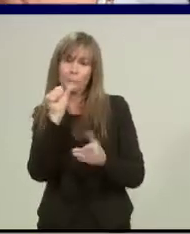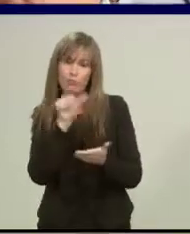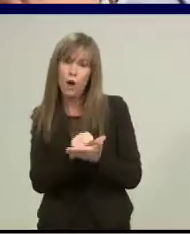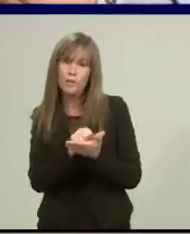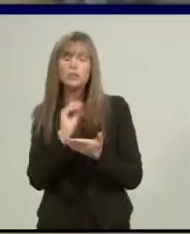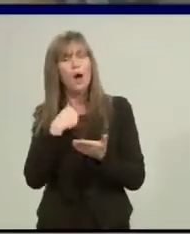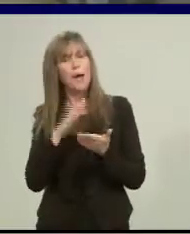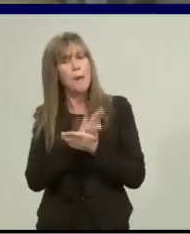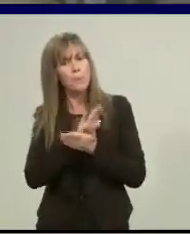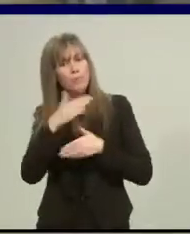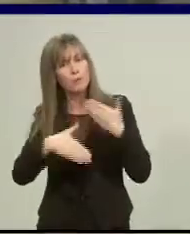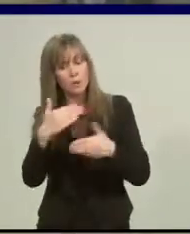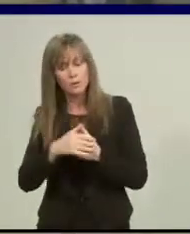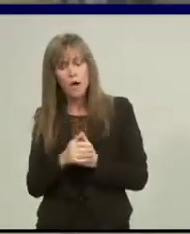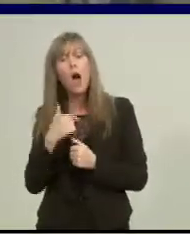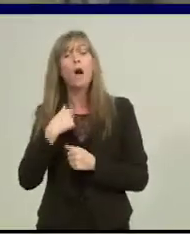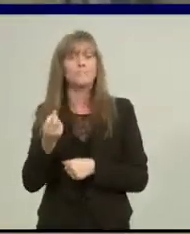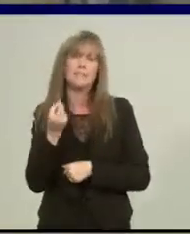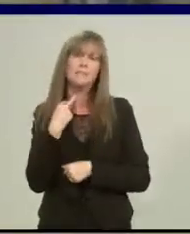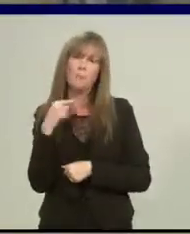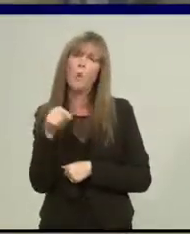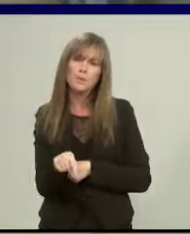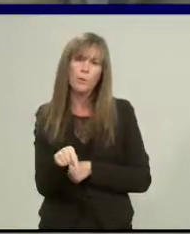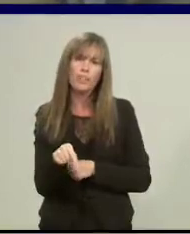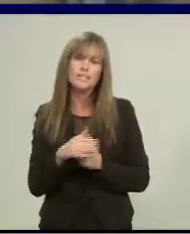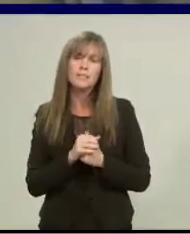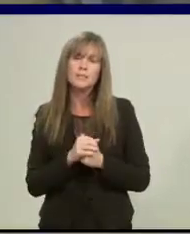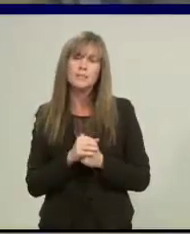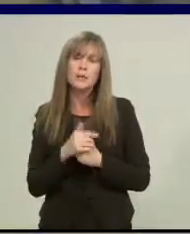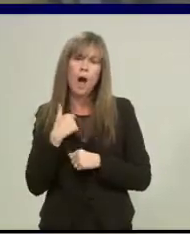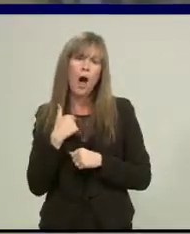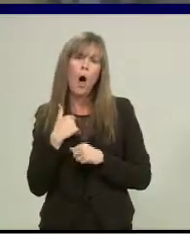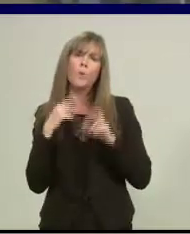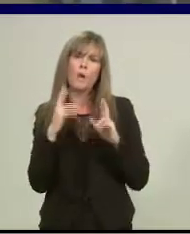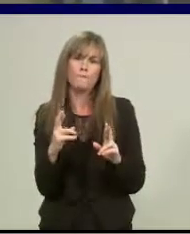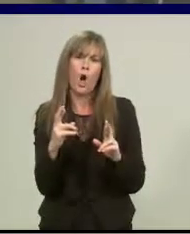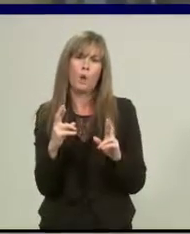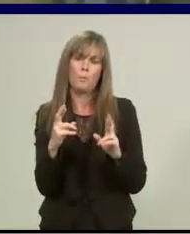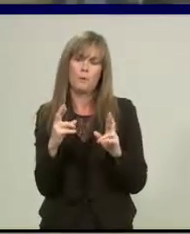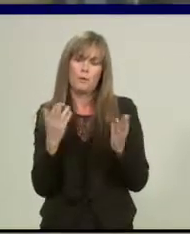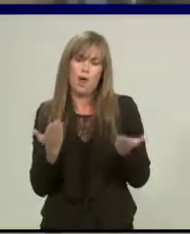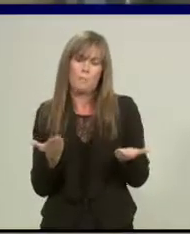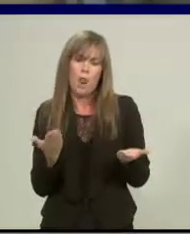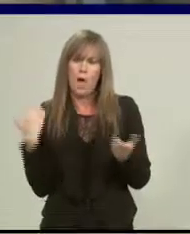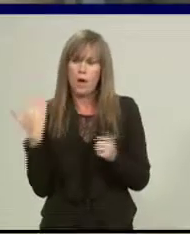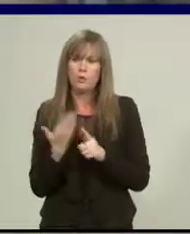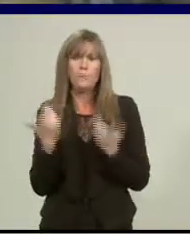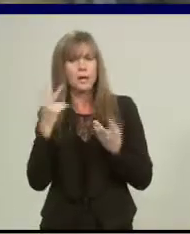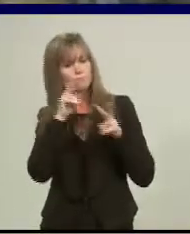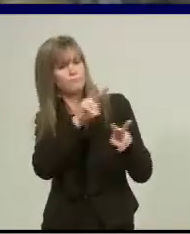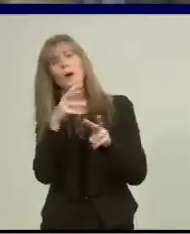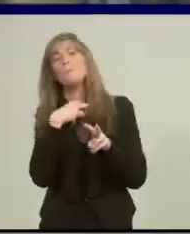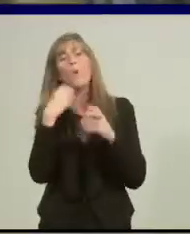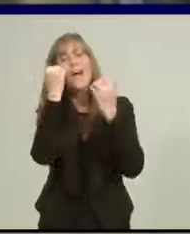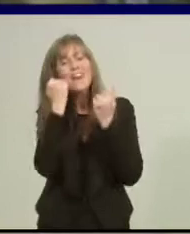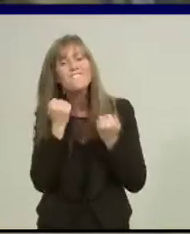with the way it's going. I'm disappointed with it. I would have hoped by now there'd be more evidence